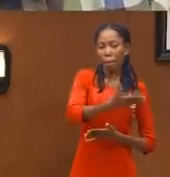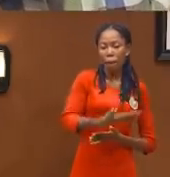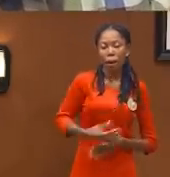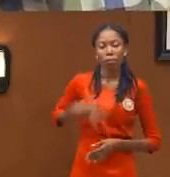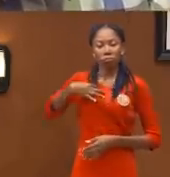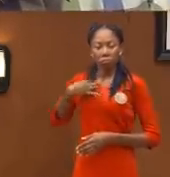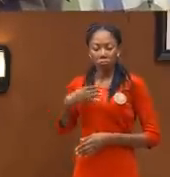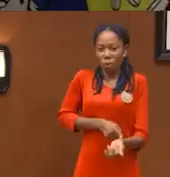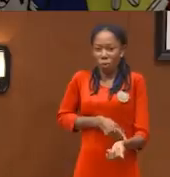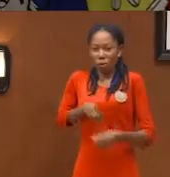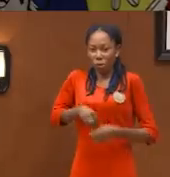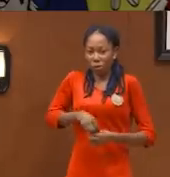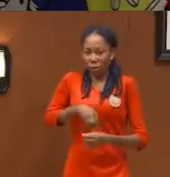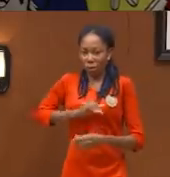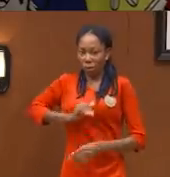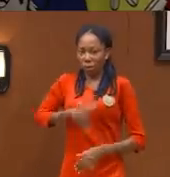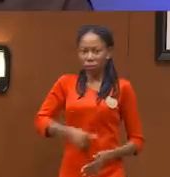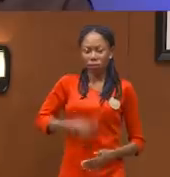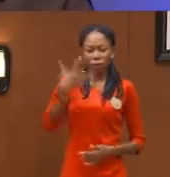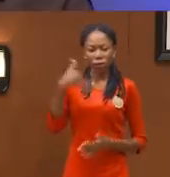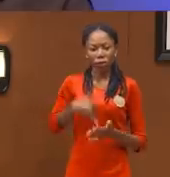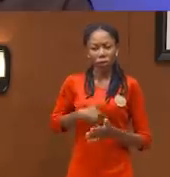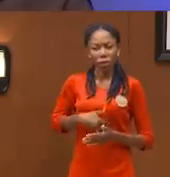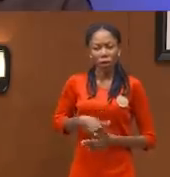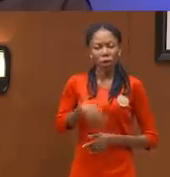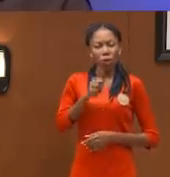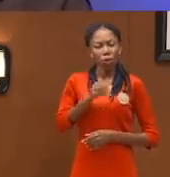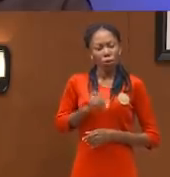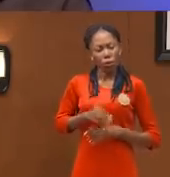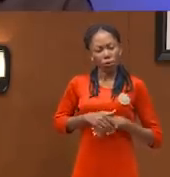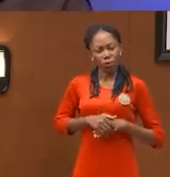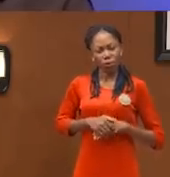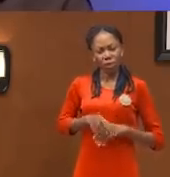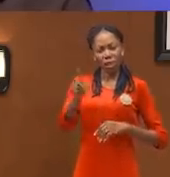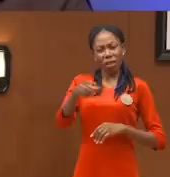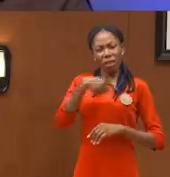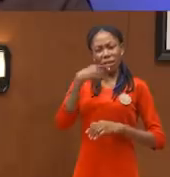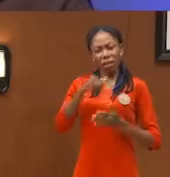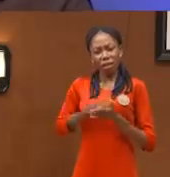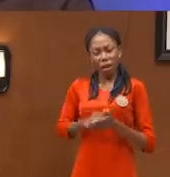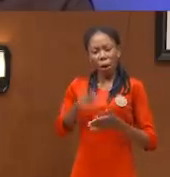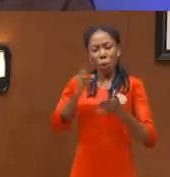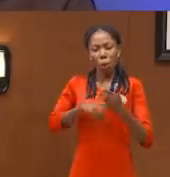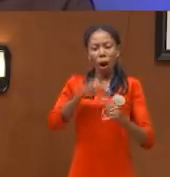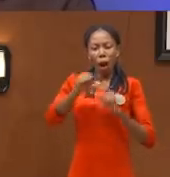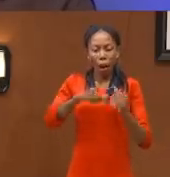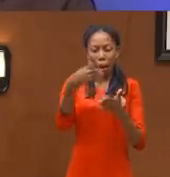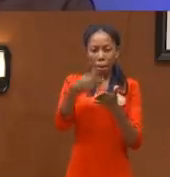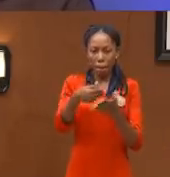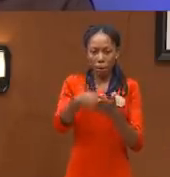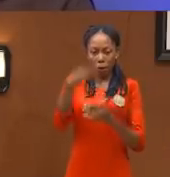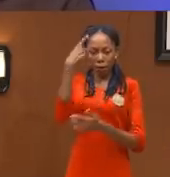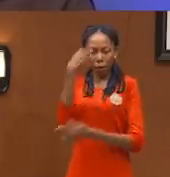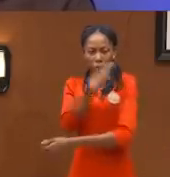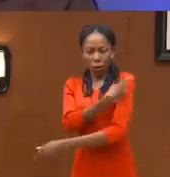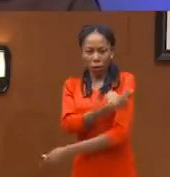myself. He said, no problem, that he will give me money. Okay, I told him about delivery money. I told him, which was